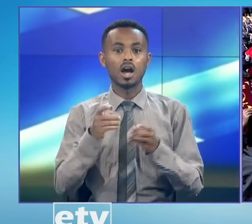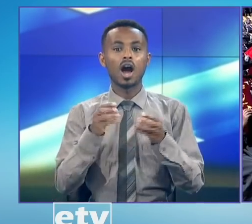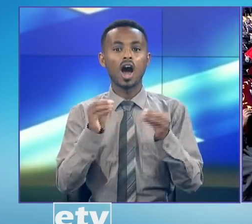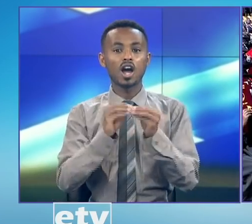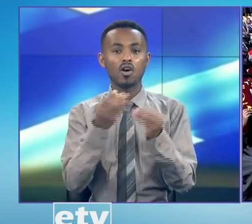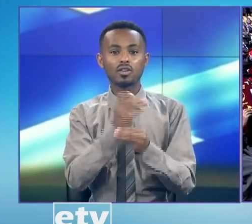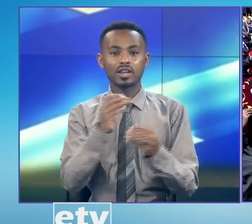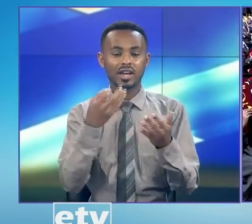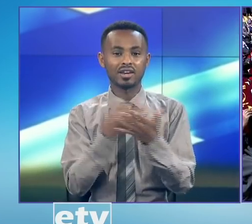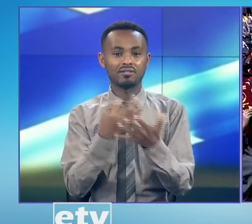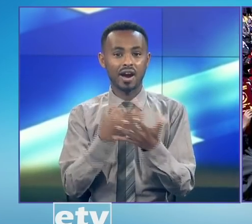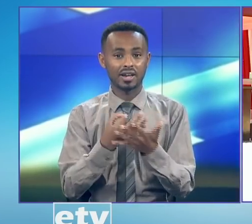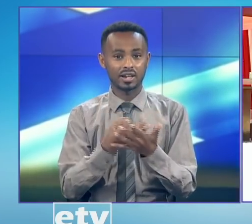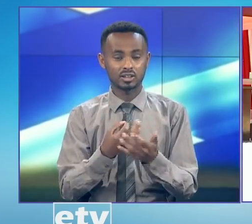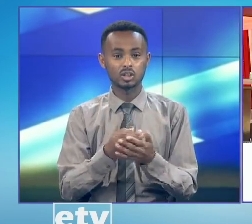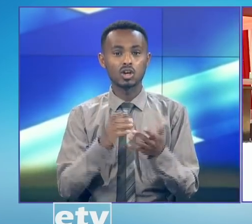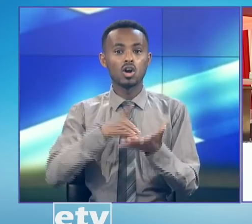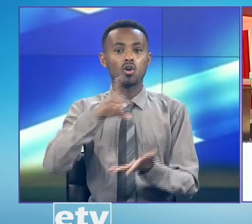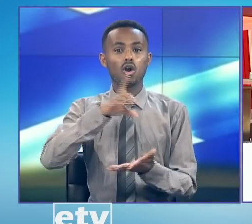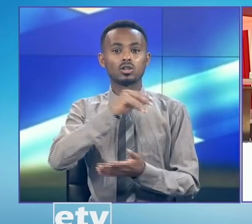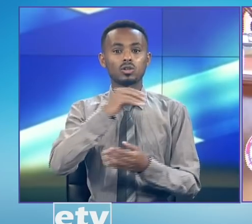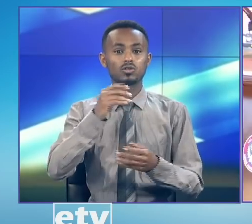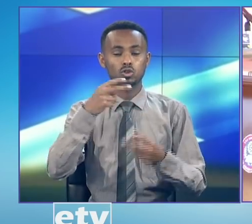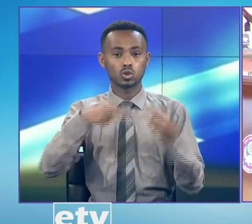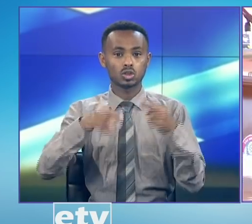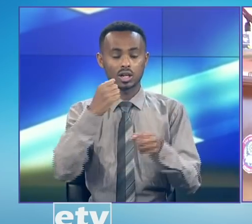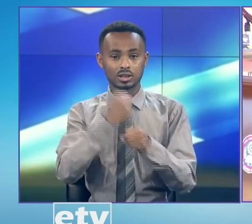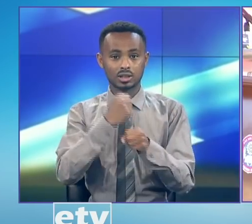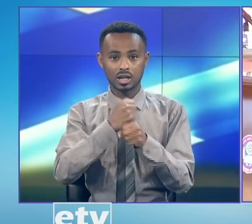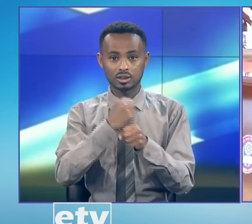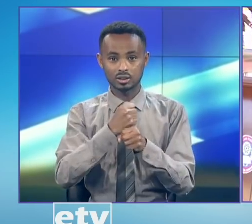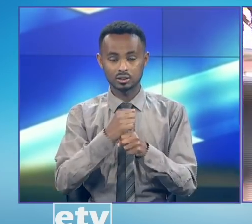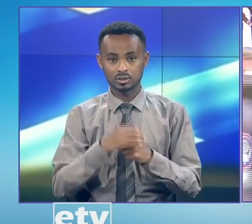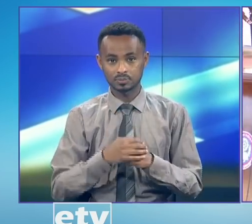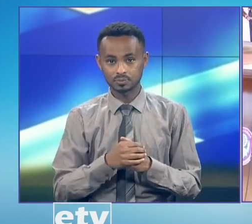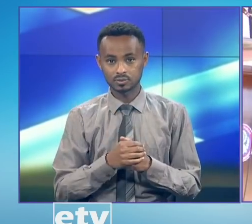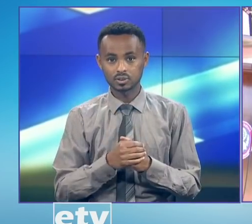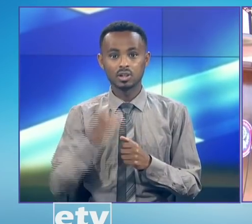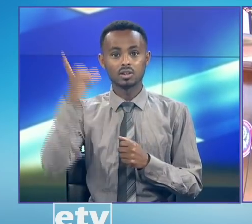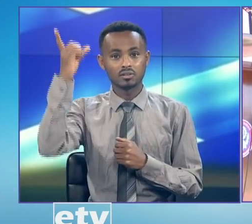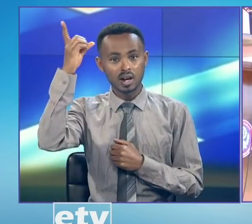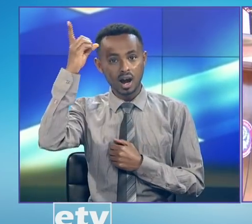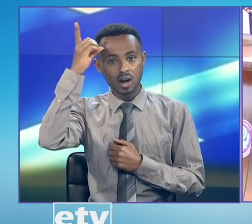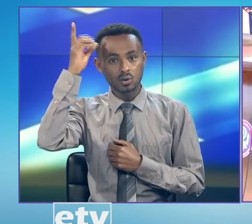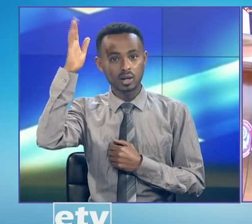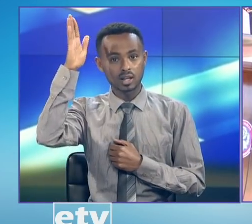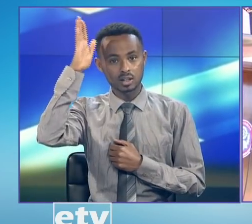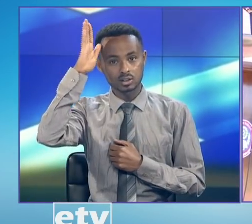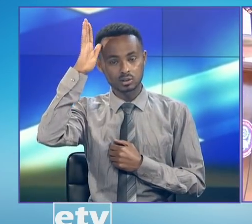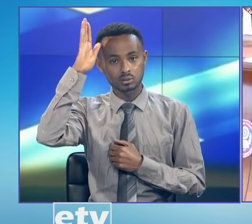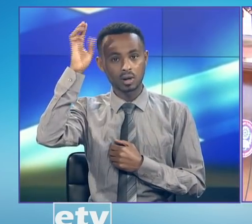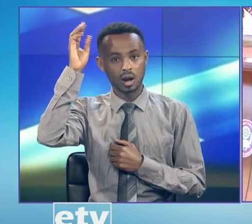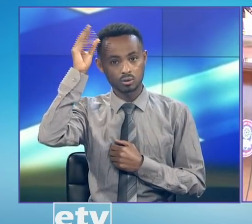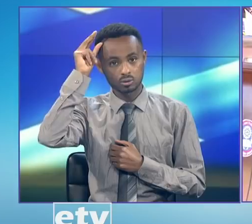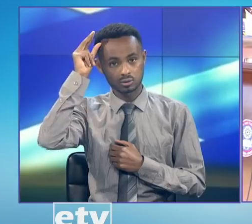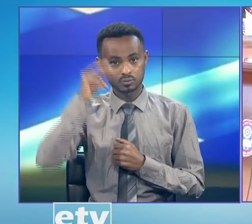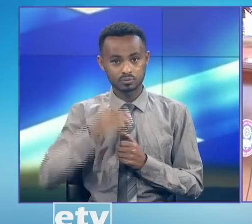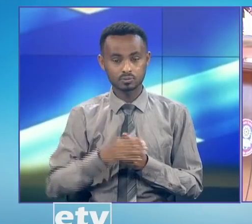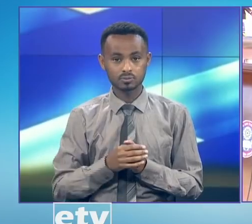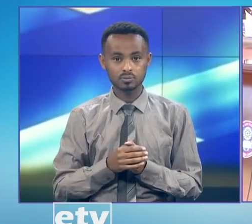Accounting and Finance. College of Social Sciences. Fakadu Etacho Sibhatu